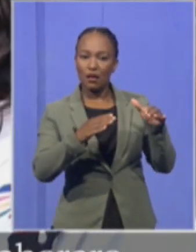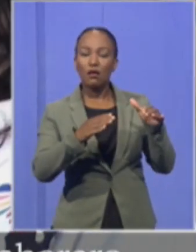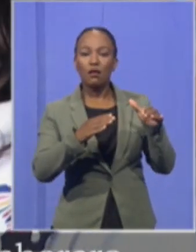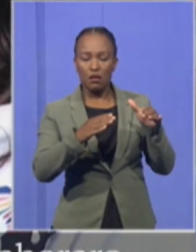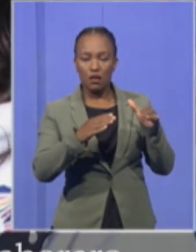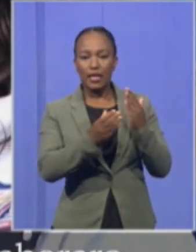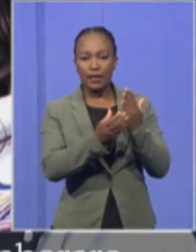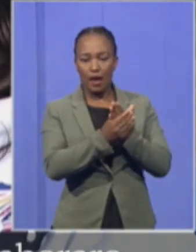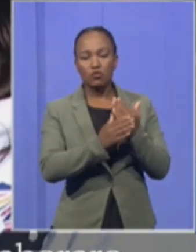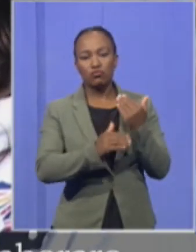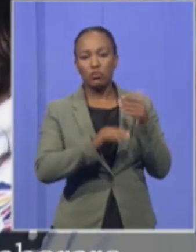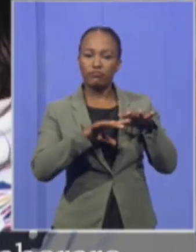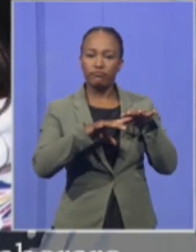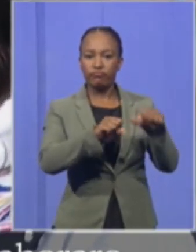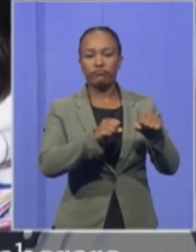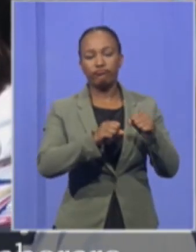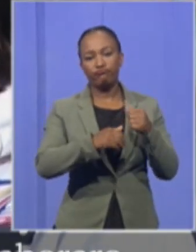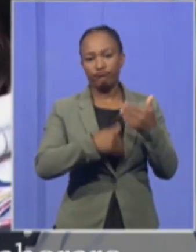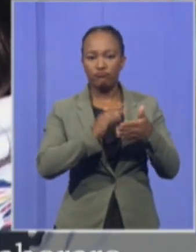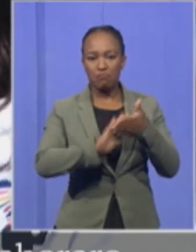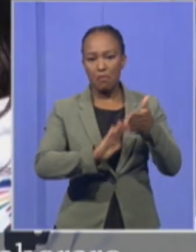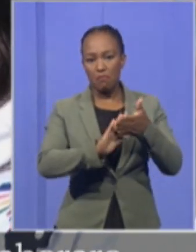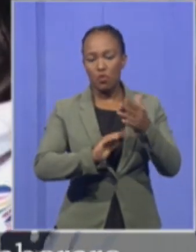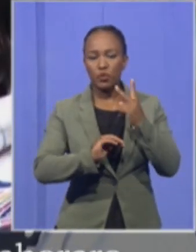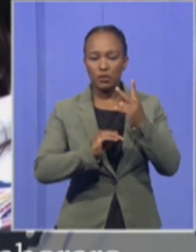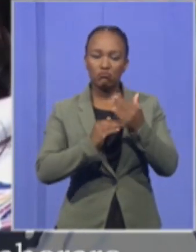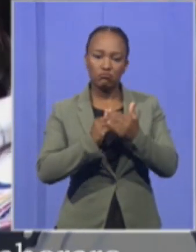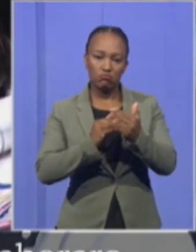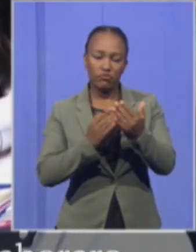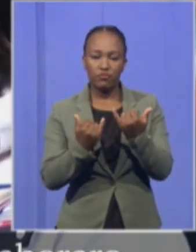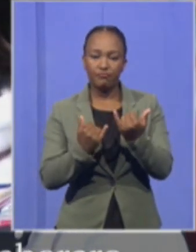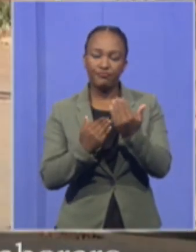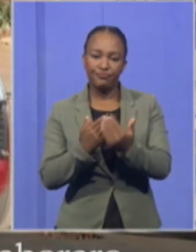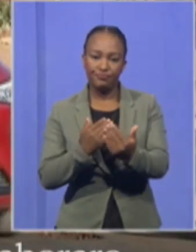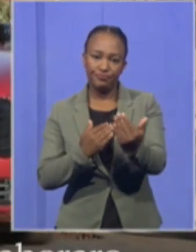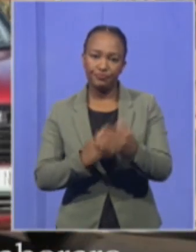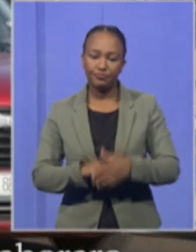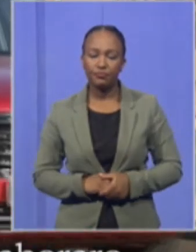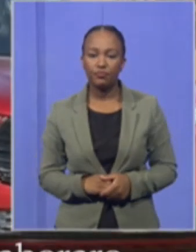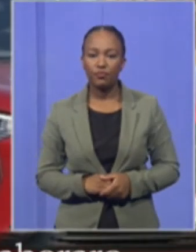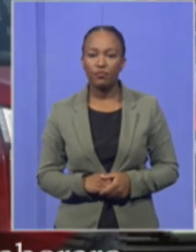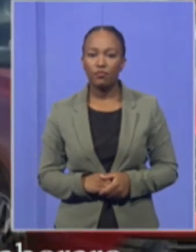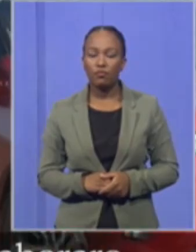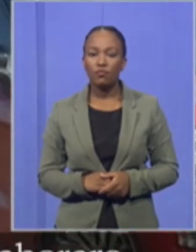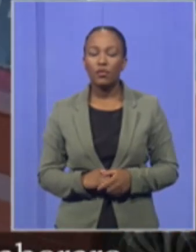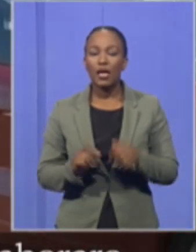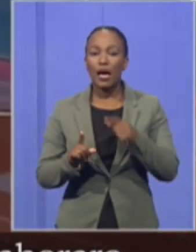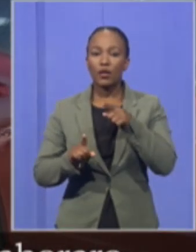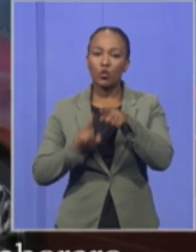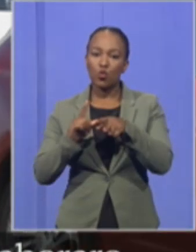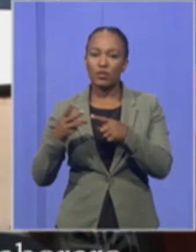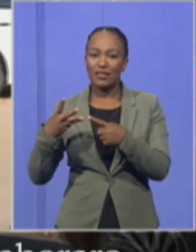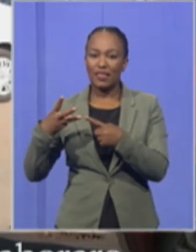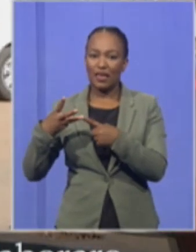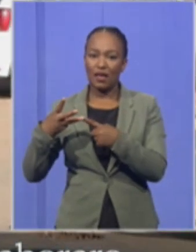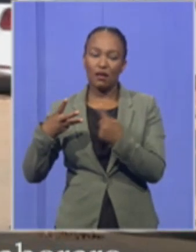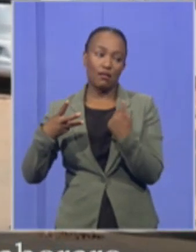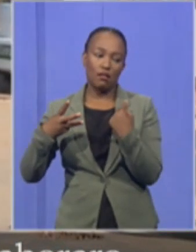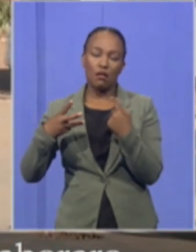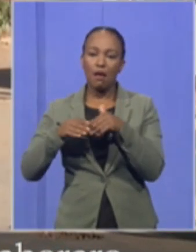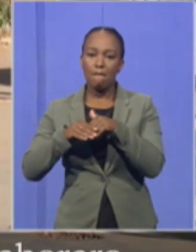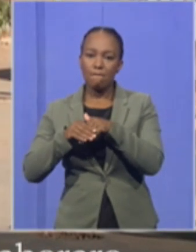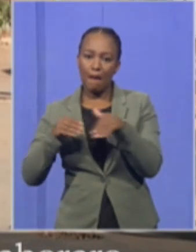case over and then re tla bona tswelopele from today onwards. molatofadiwa wa boraro o golotswe ka beile ngogola